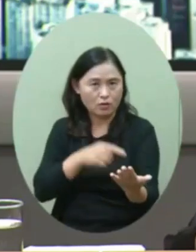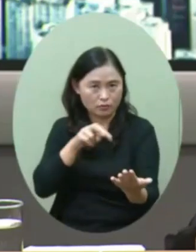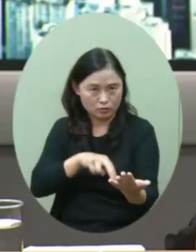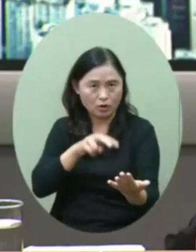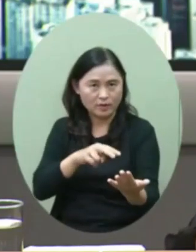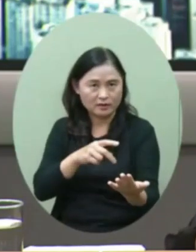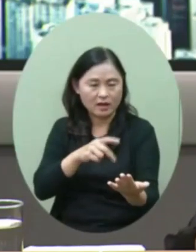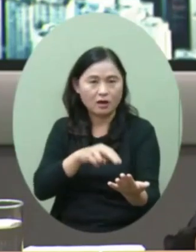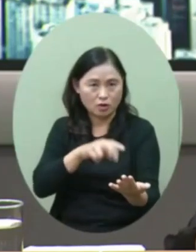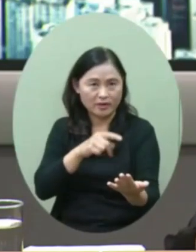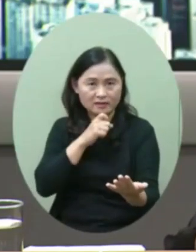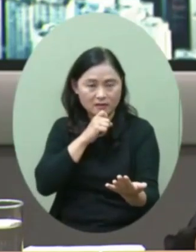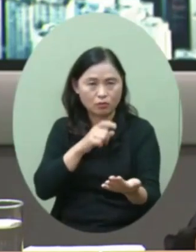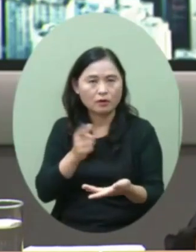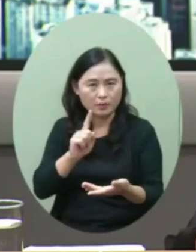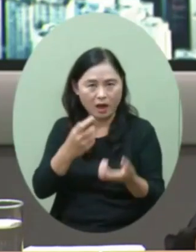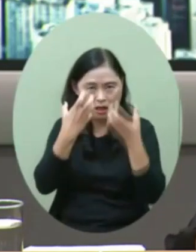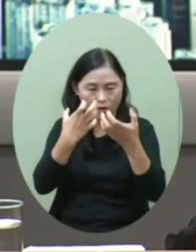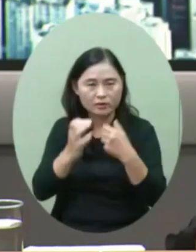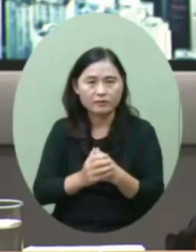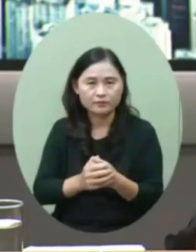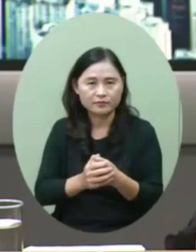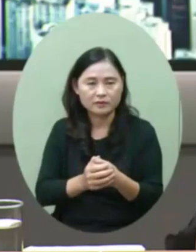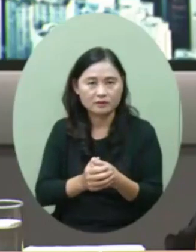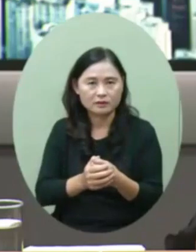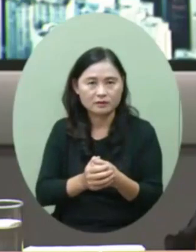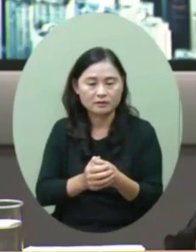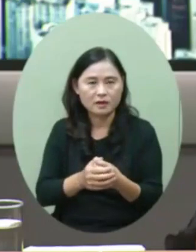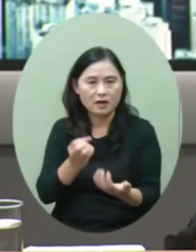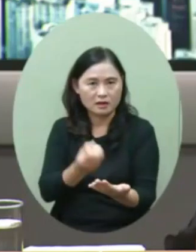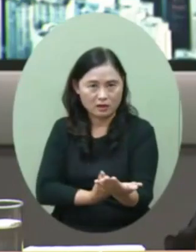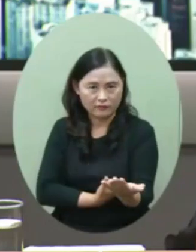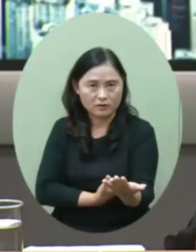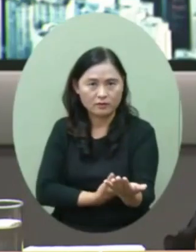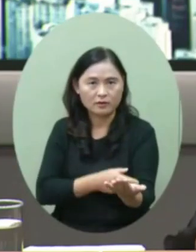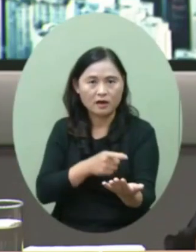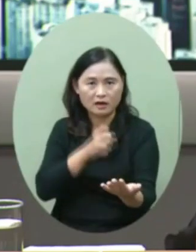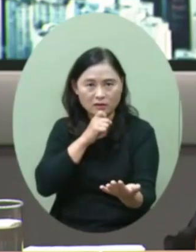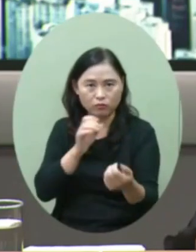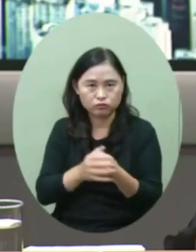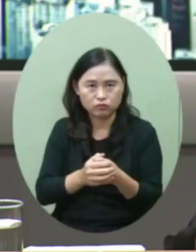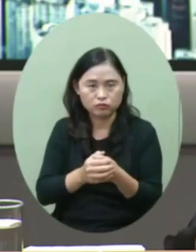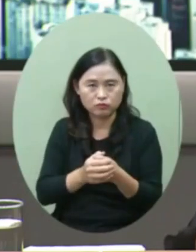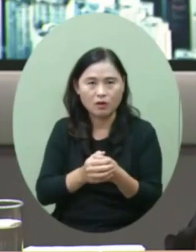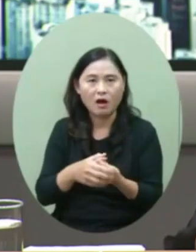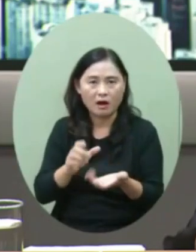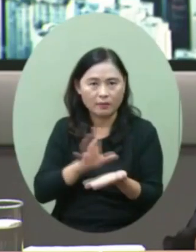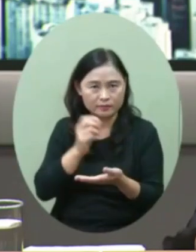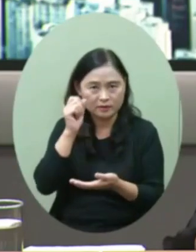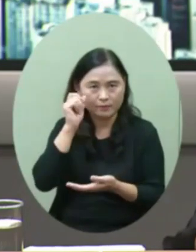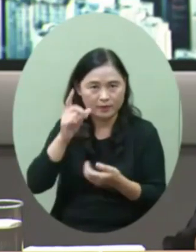the articles. And there are things to note in the law. The law itself is unique